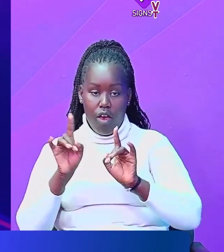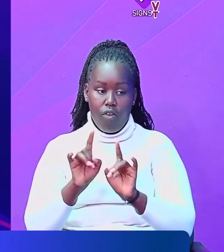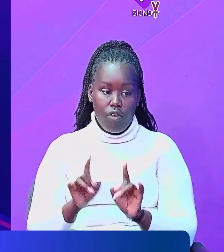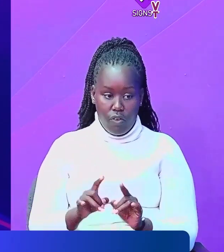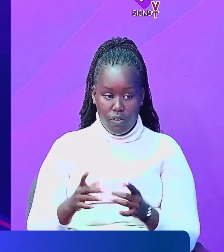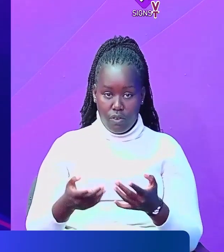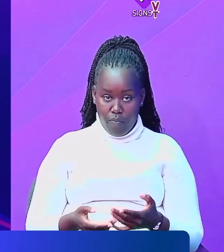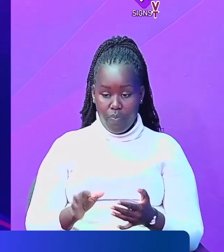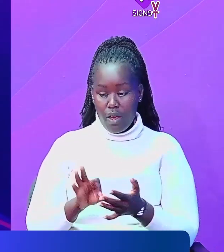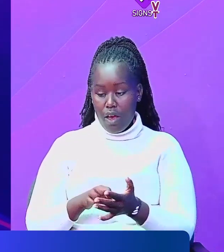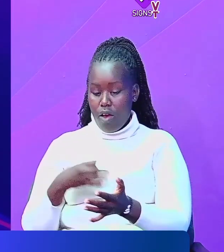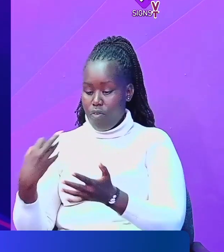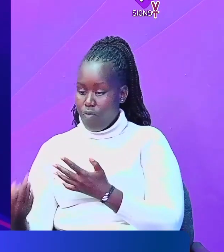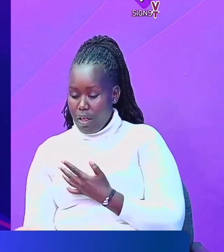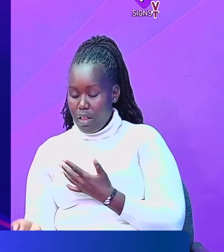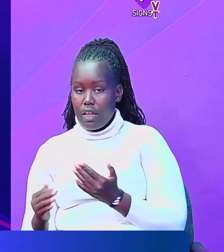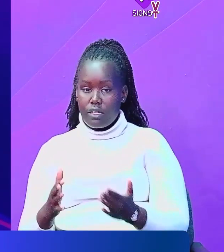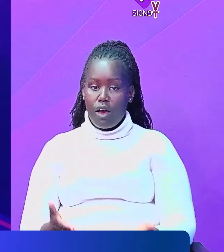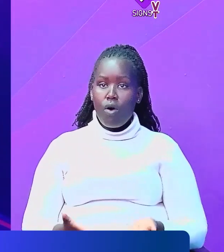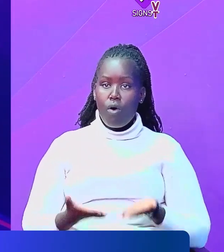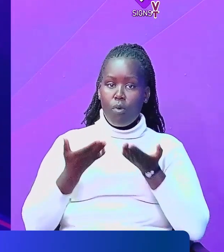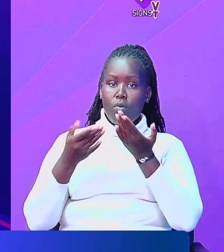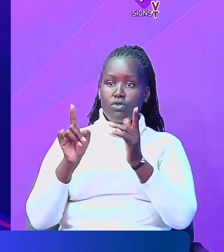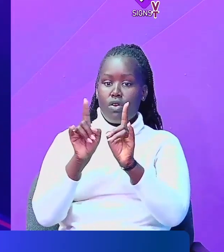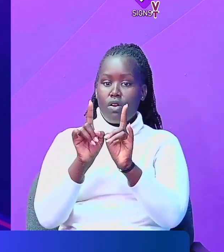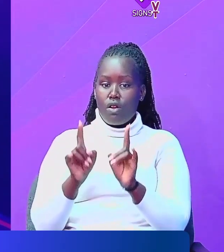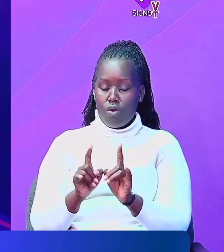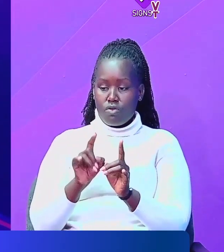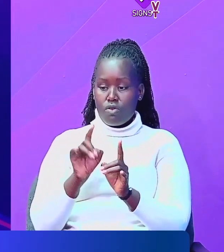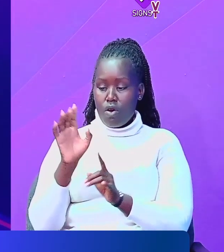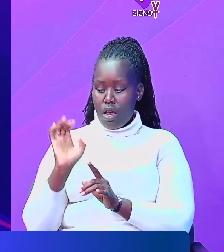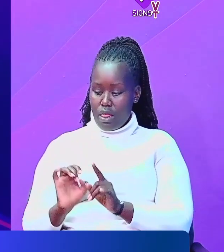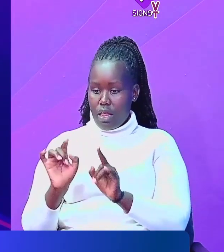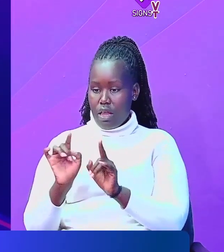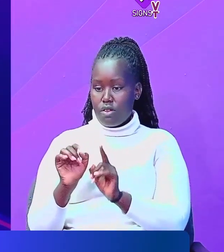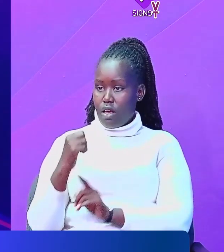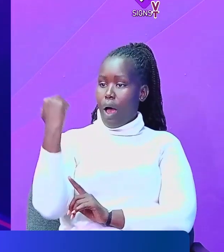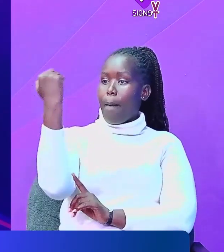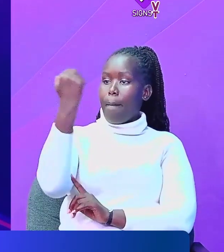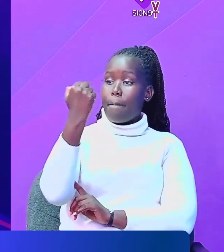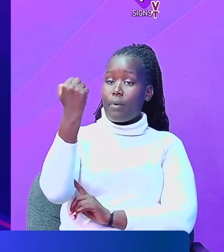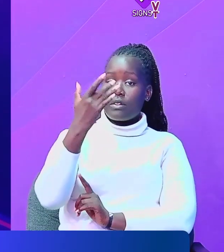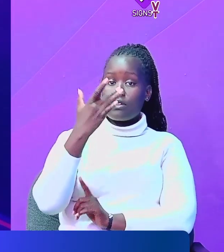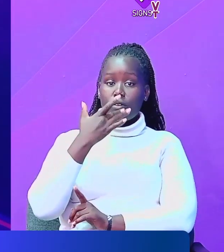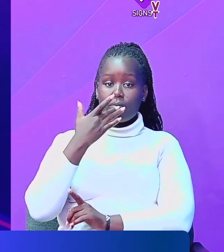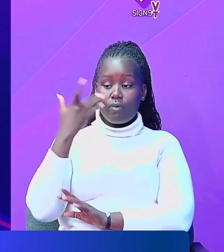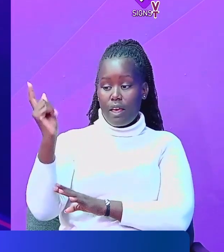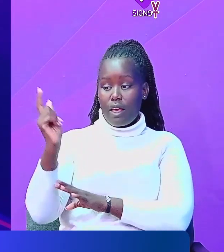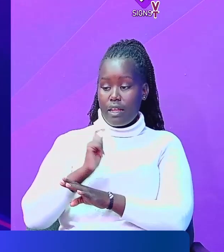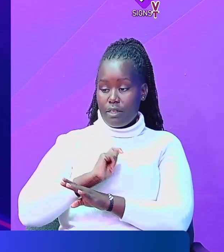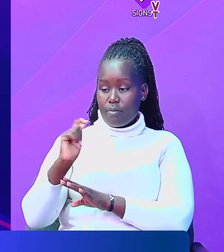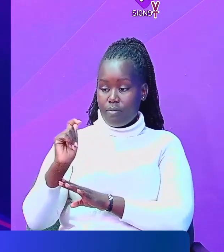portal failures, stalled promotions, and alleged ethnic and political favoritism in recruitment